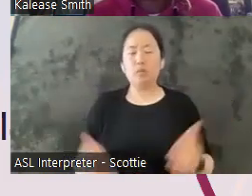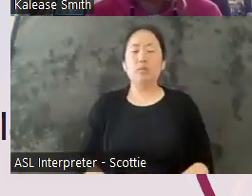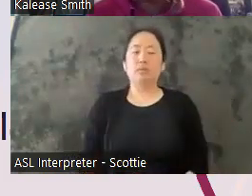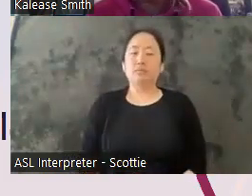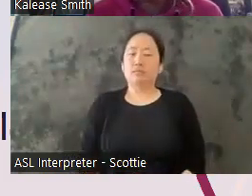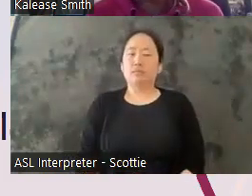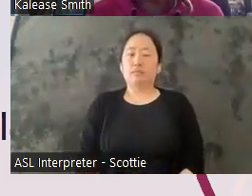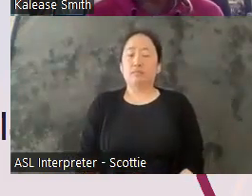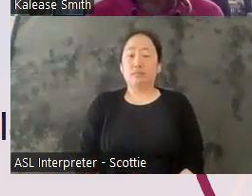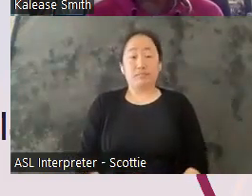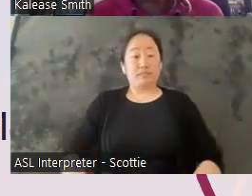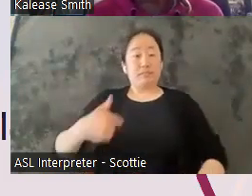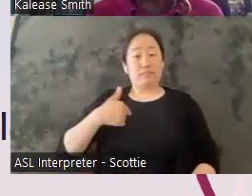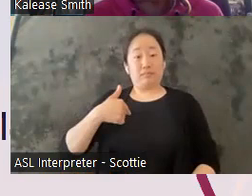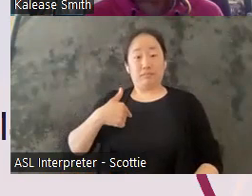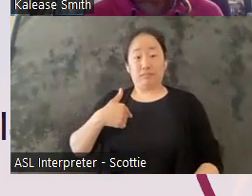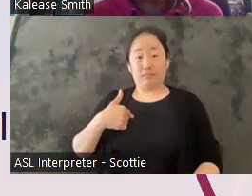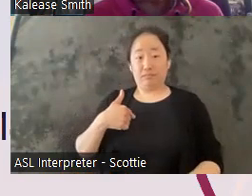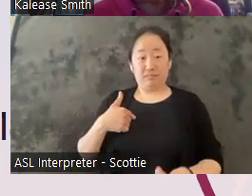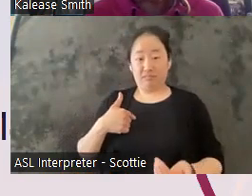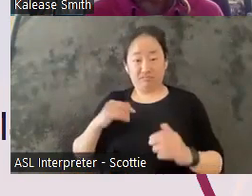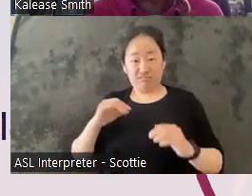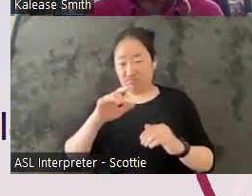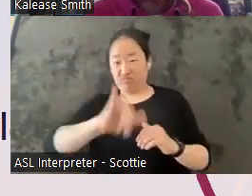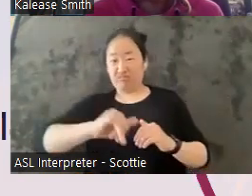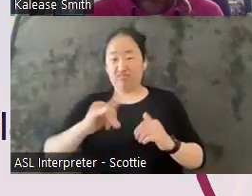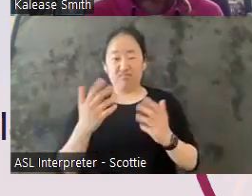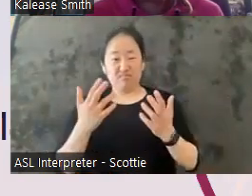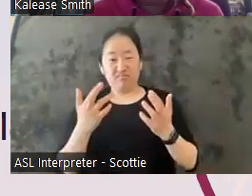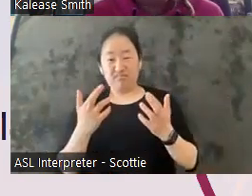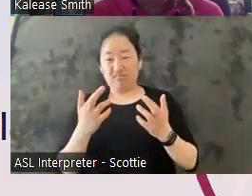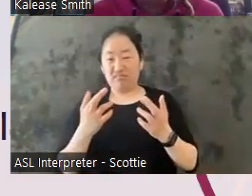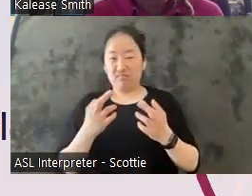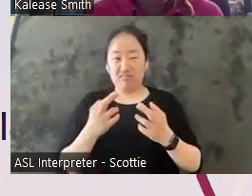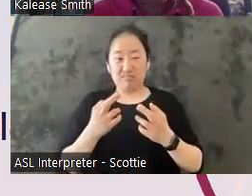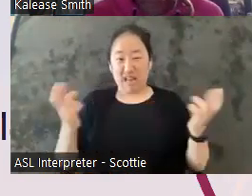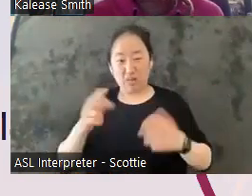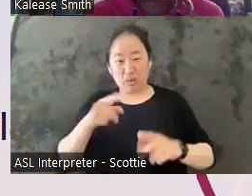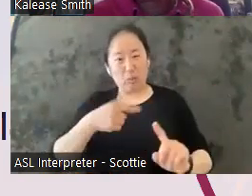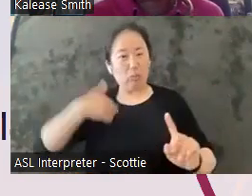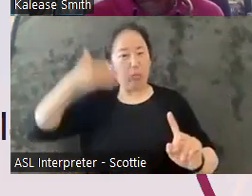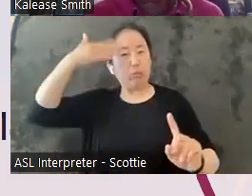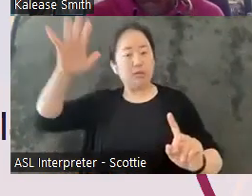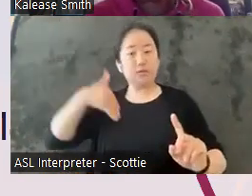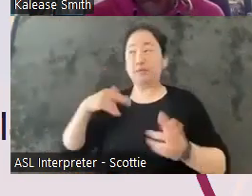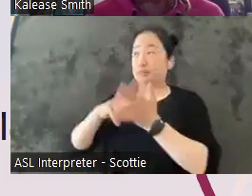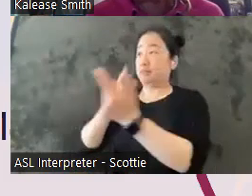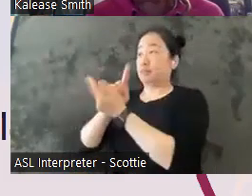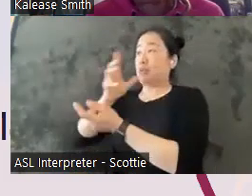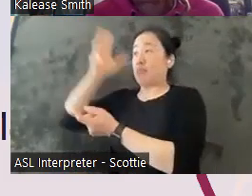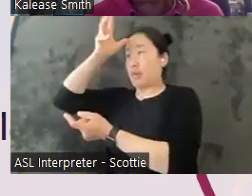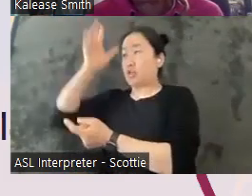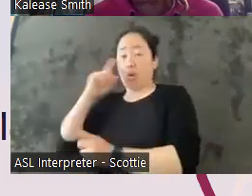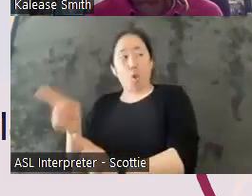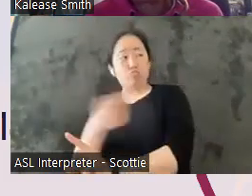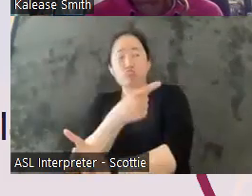I did not have that resource, so I will definitely be directing parents to that. Right now, I'm kind of working